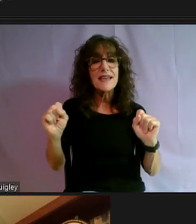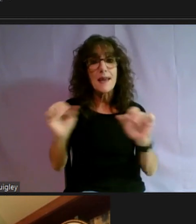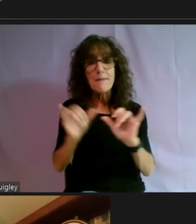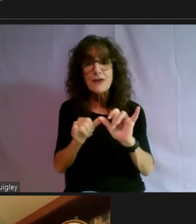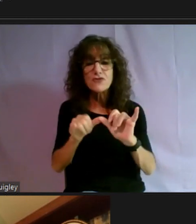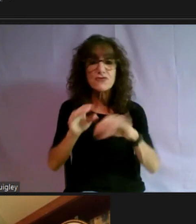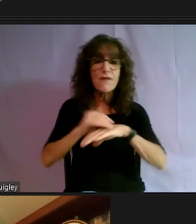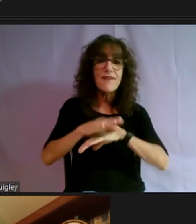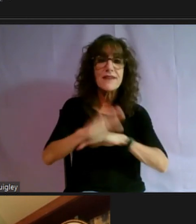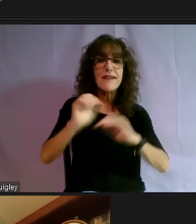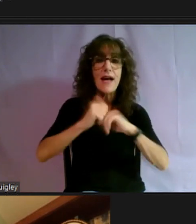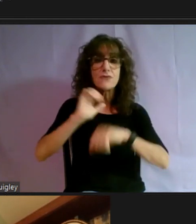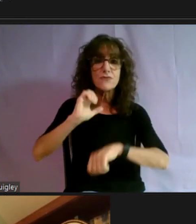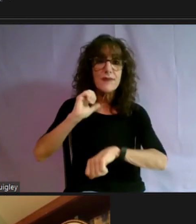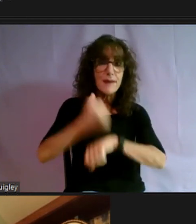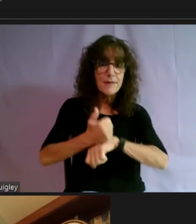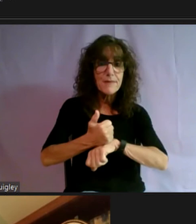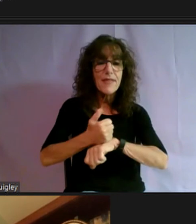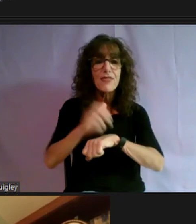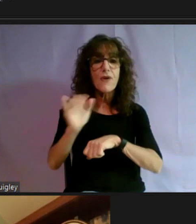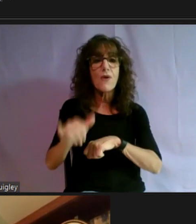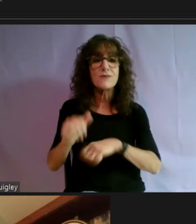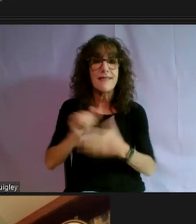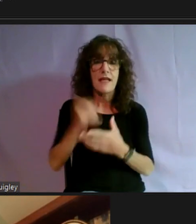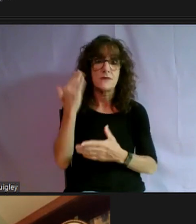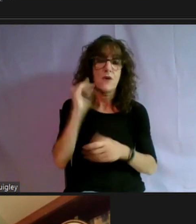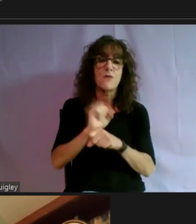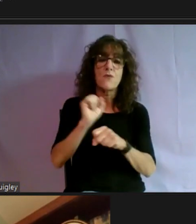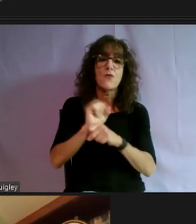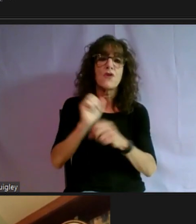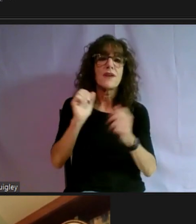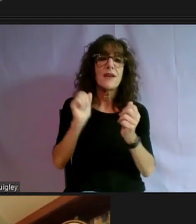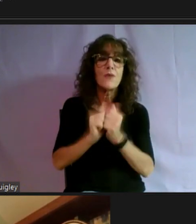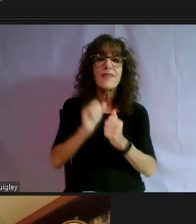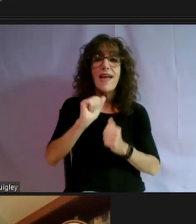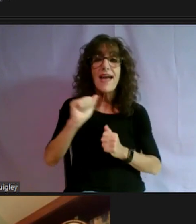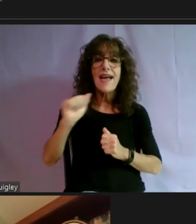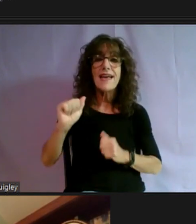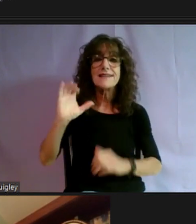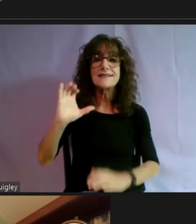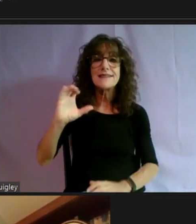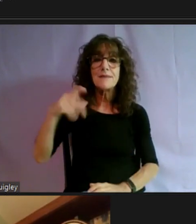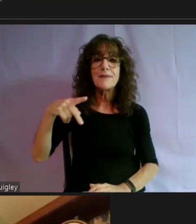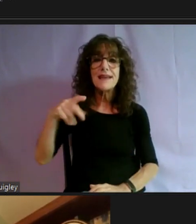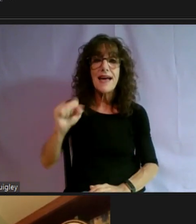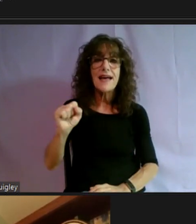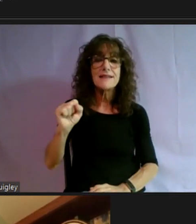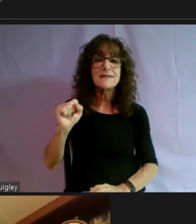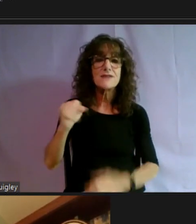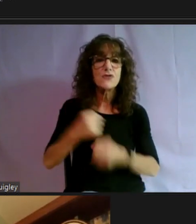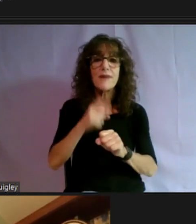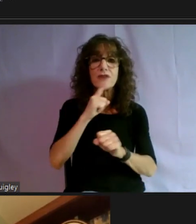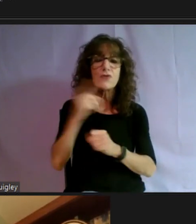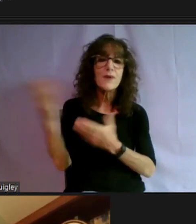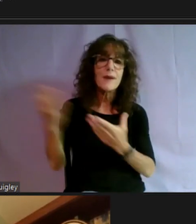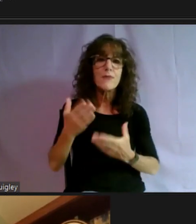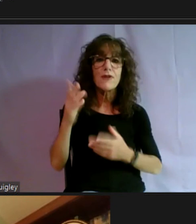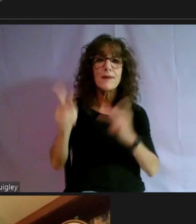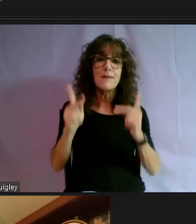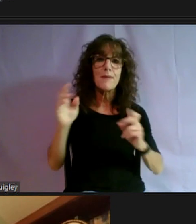implement them. That's why we're working with AACPS to make sure that we can bring folks back safely when we